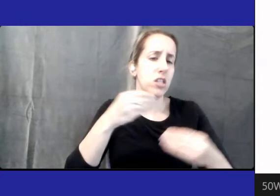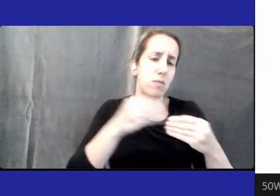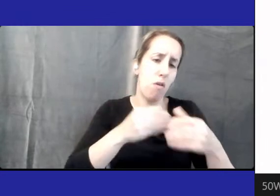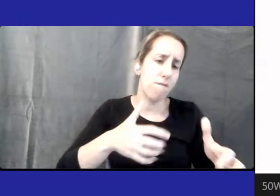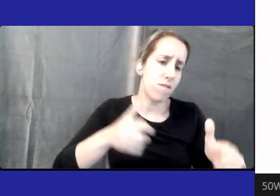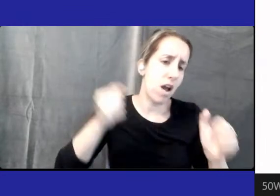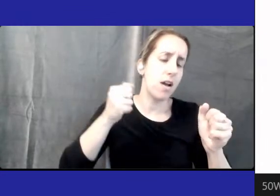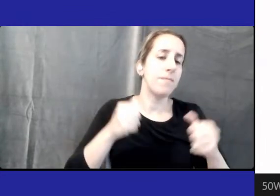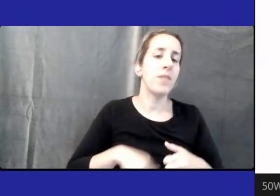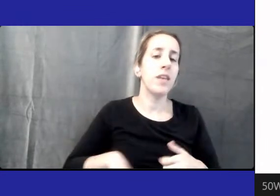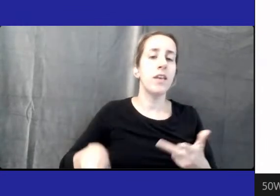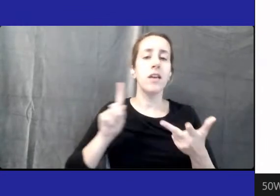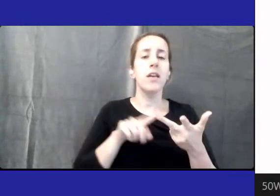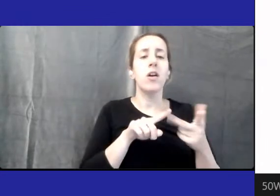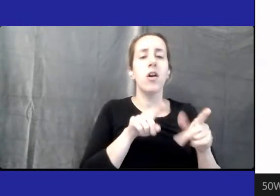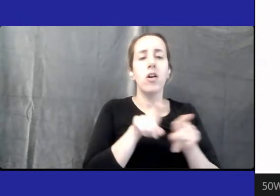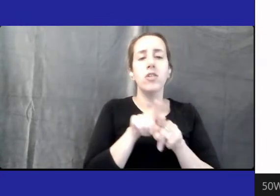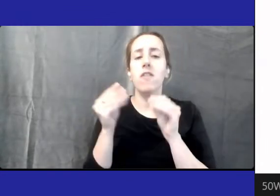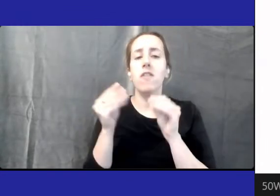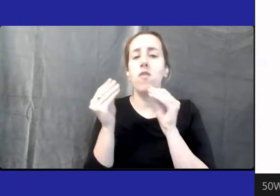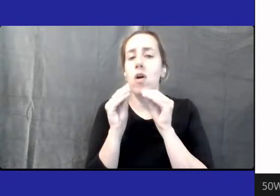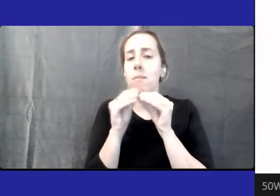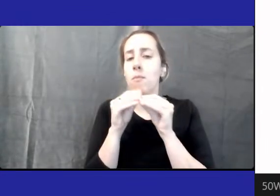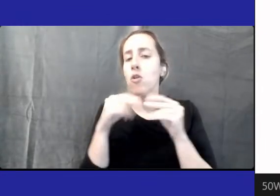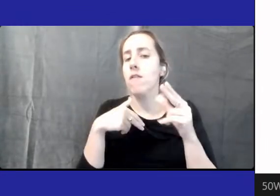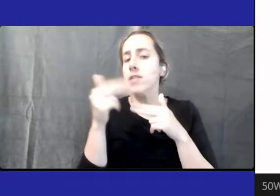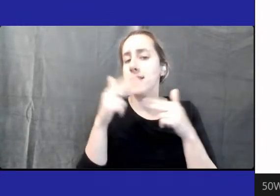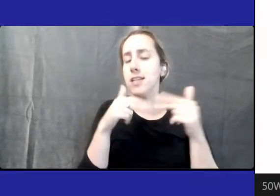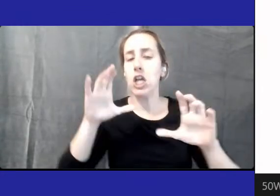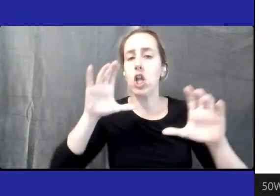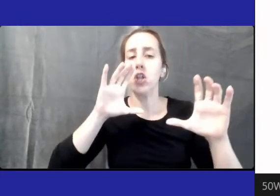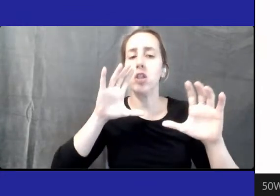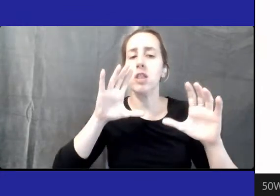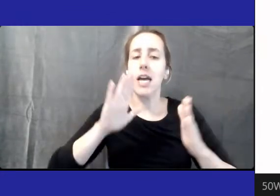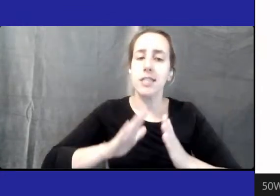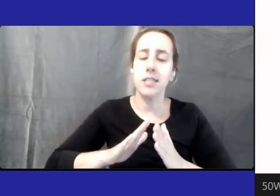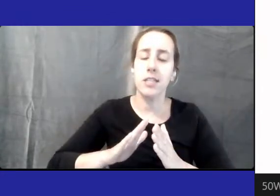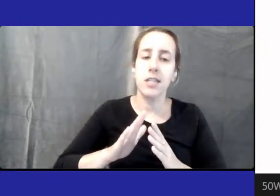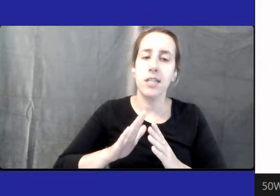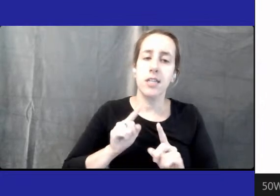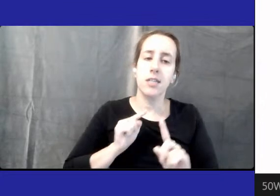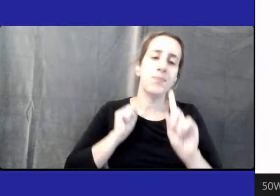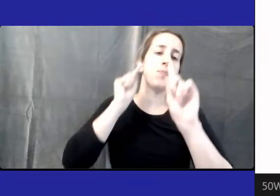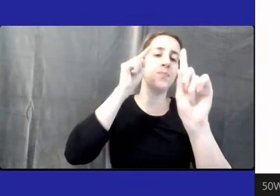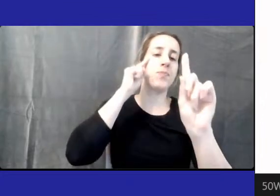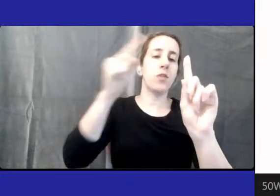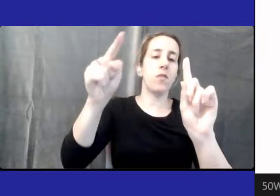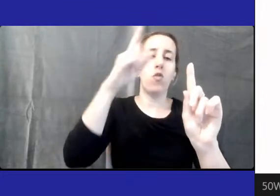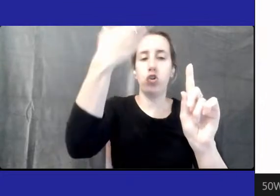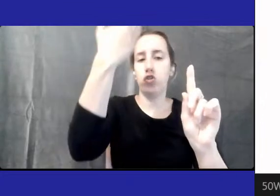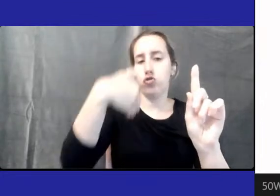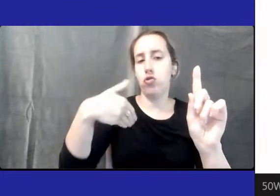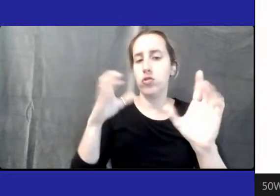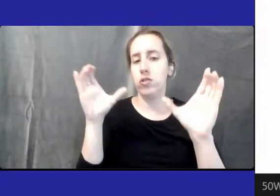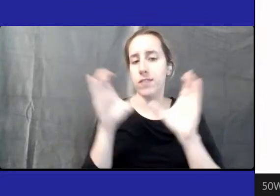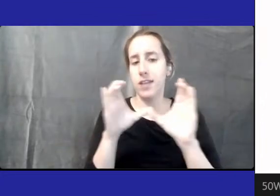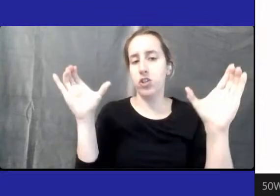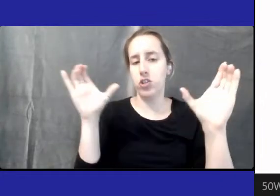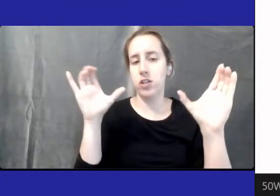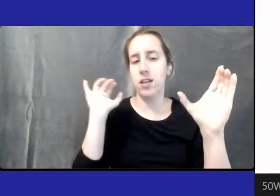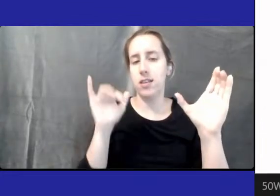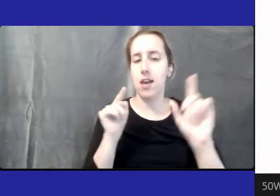Joint Commission stroke certification, and that should be completed by Q1 of 24. So thank you for your time.